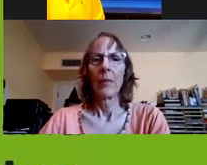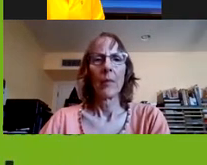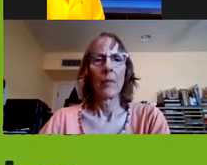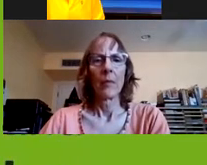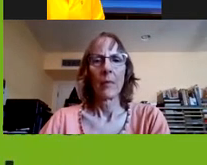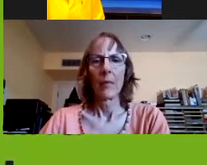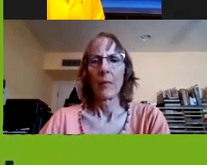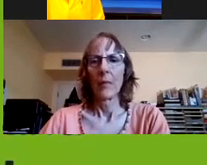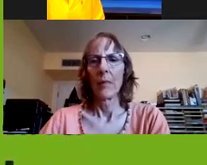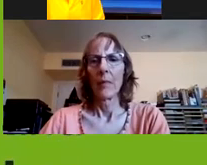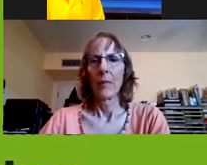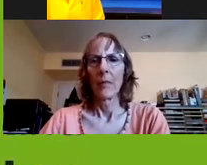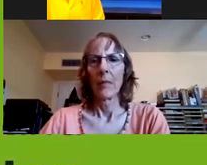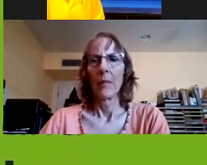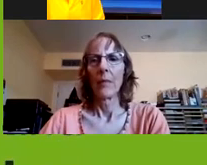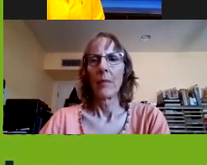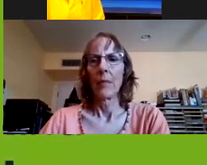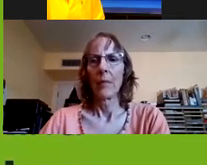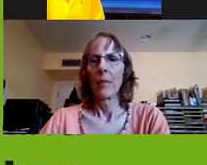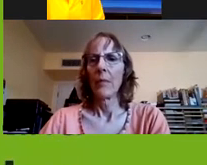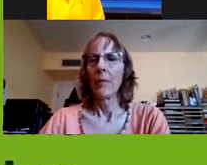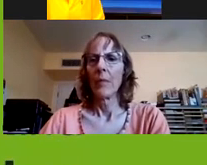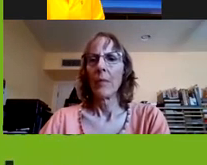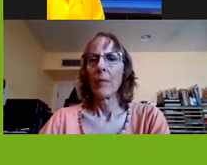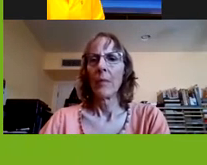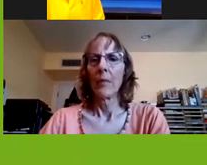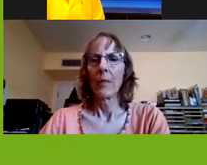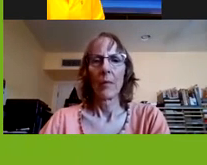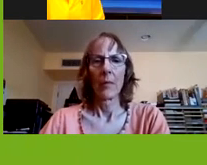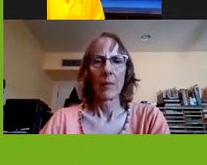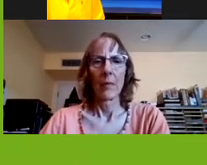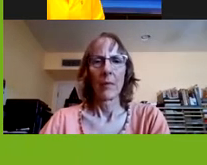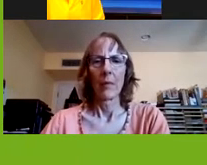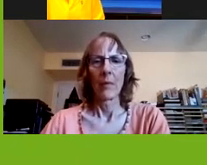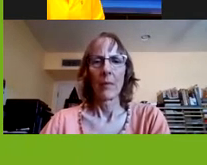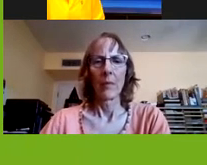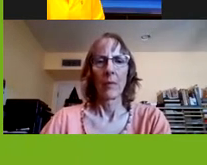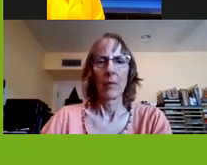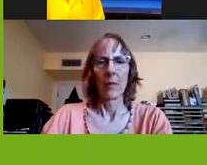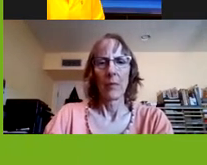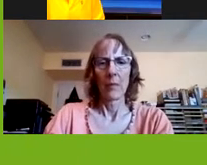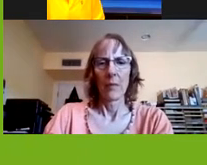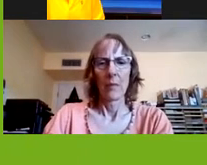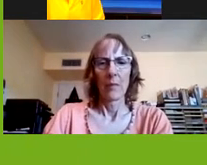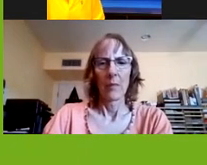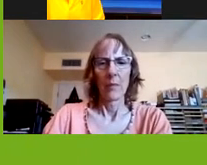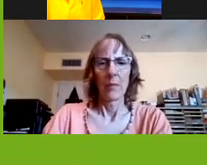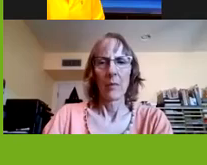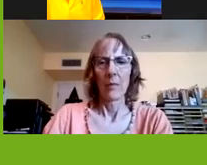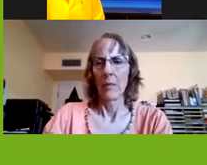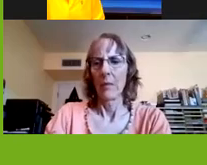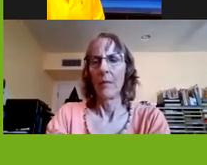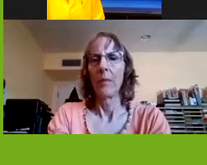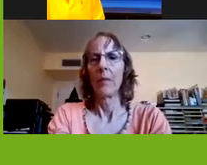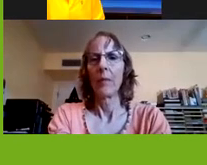we belong to community. And so for the sake of this conversation, and hopefully this is something that you can take